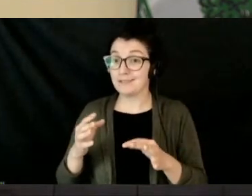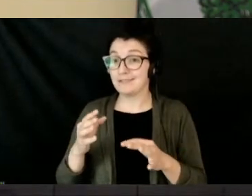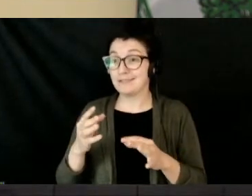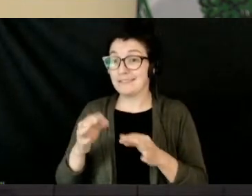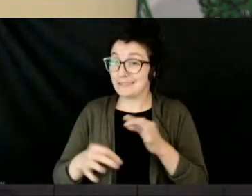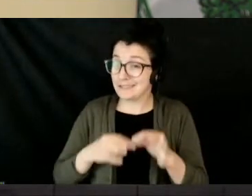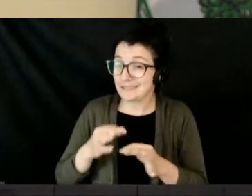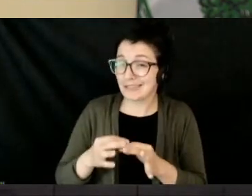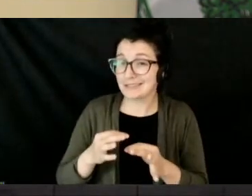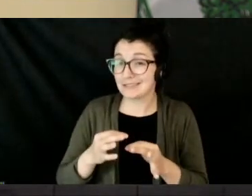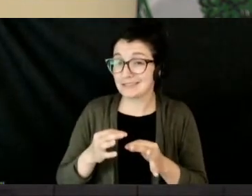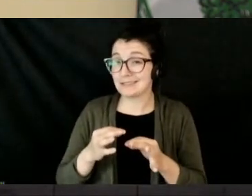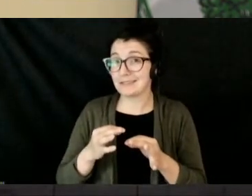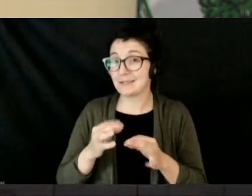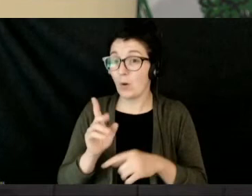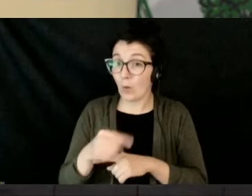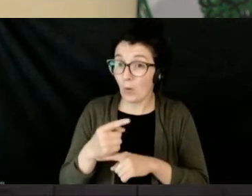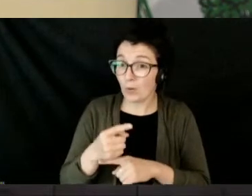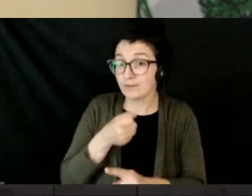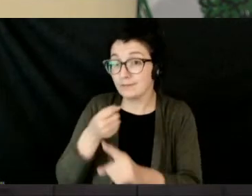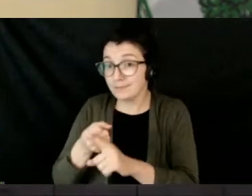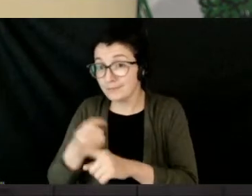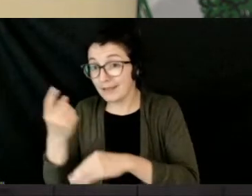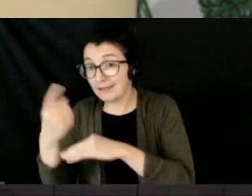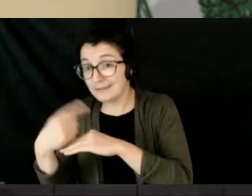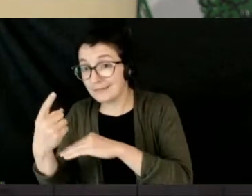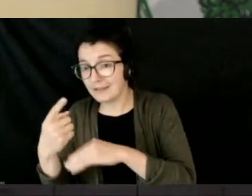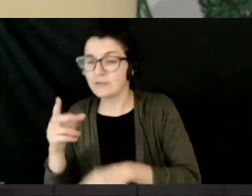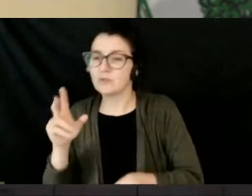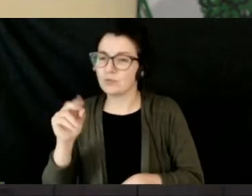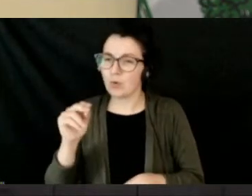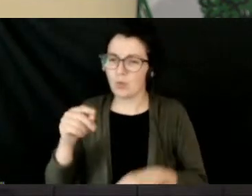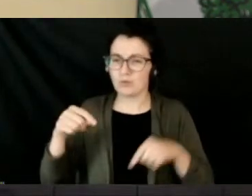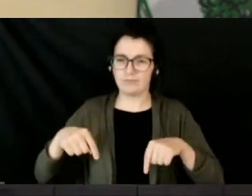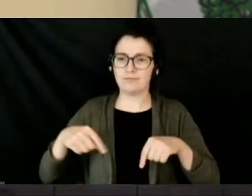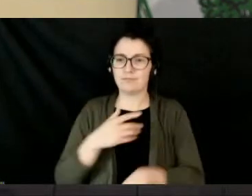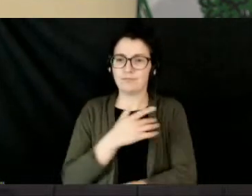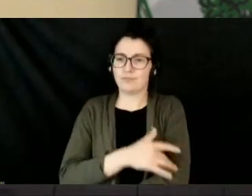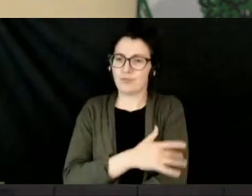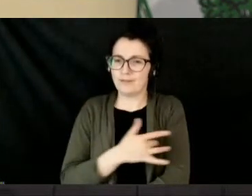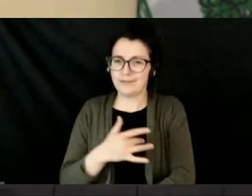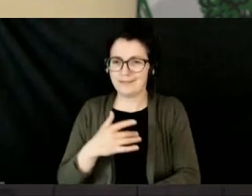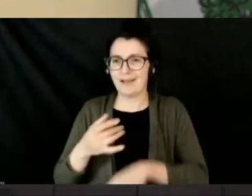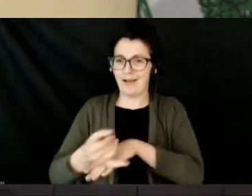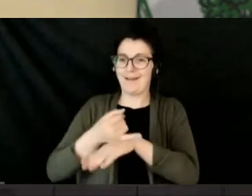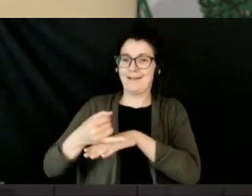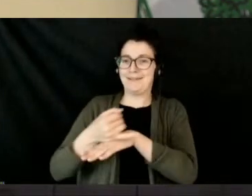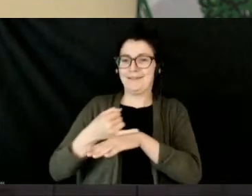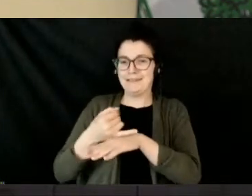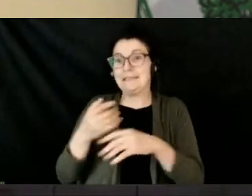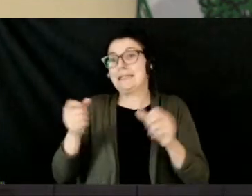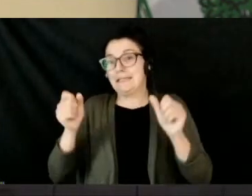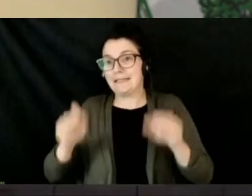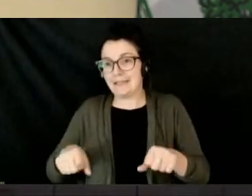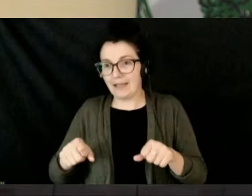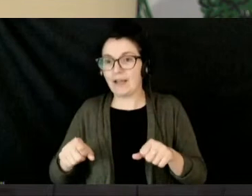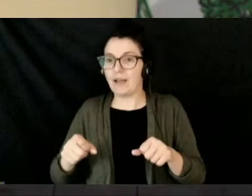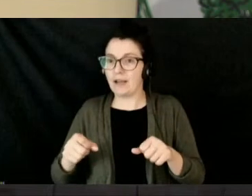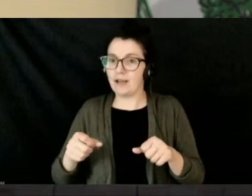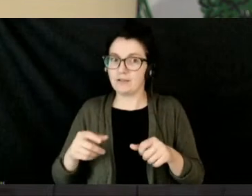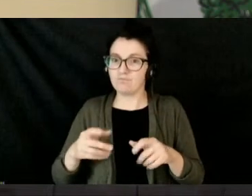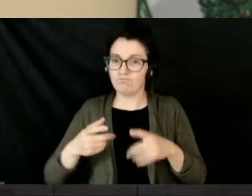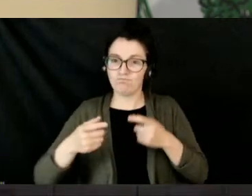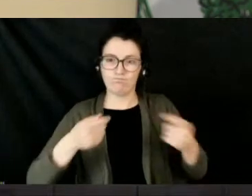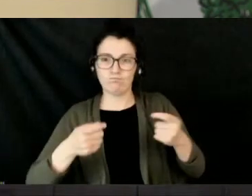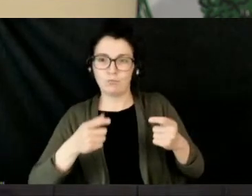now. I think because we're able to do that as an island province, and because we have some time to train those to do the rapid testing and